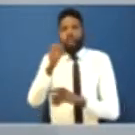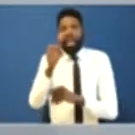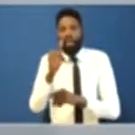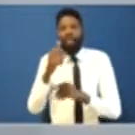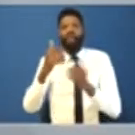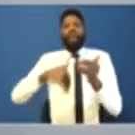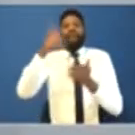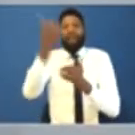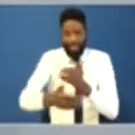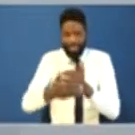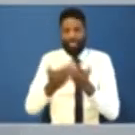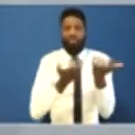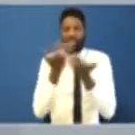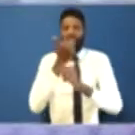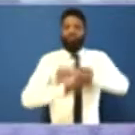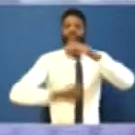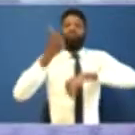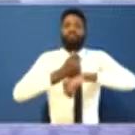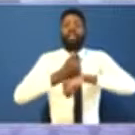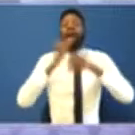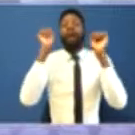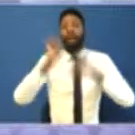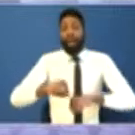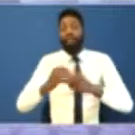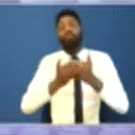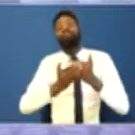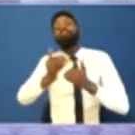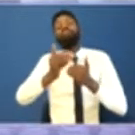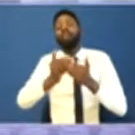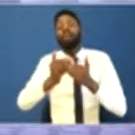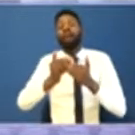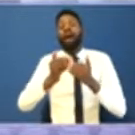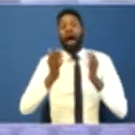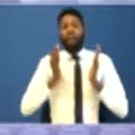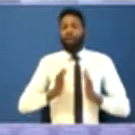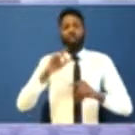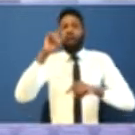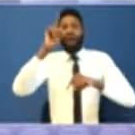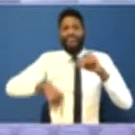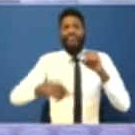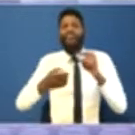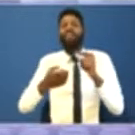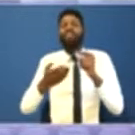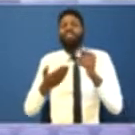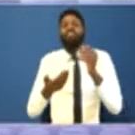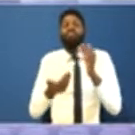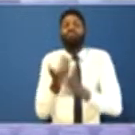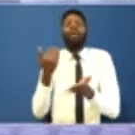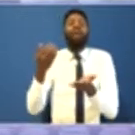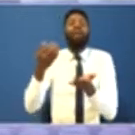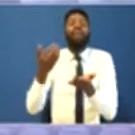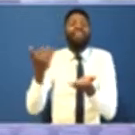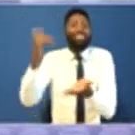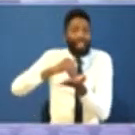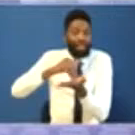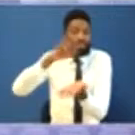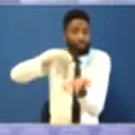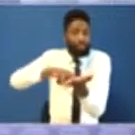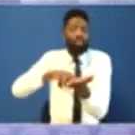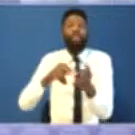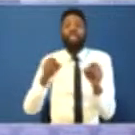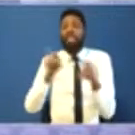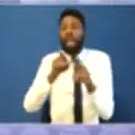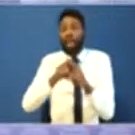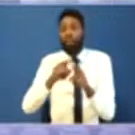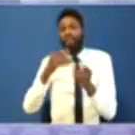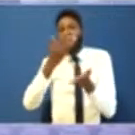start the business but after that nobody is able to renew because the rent is very high the cost of doing business